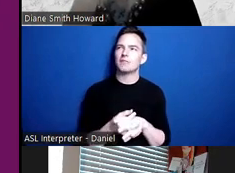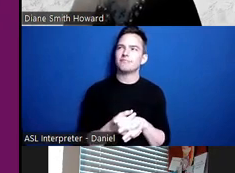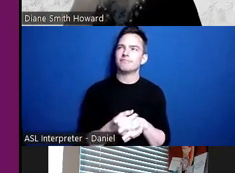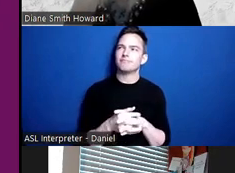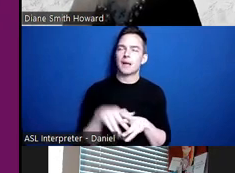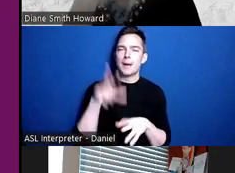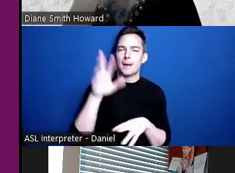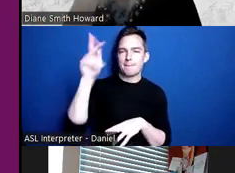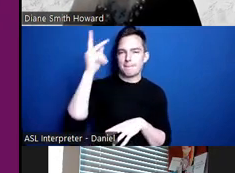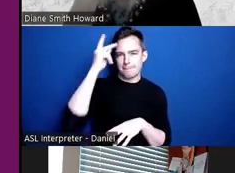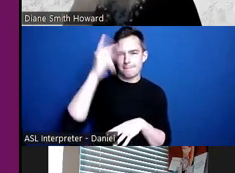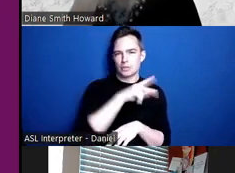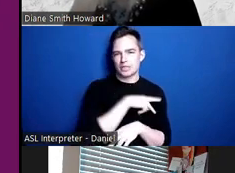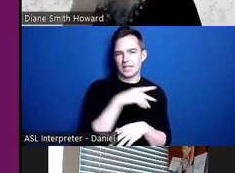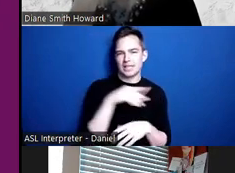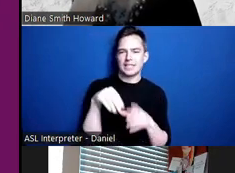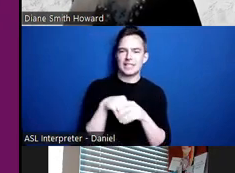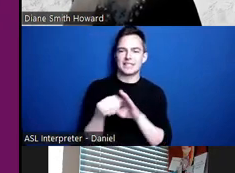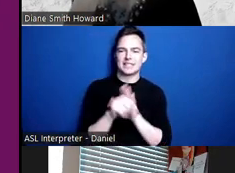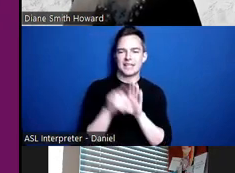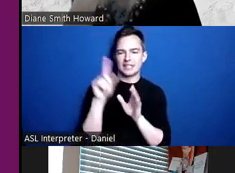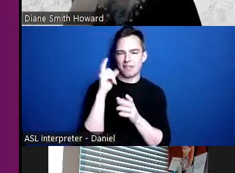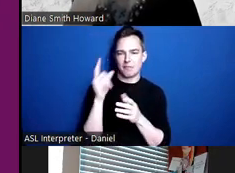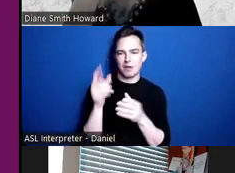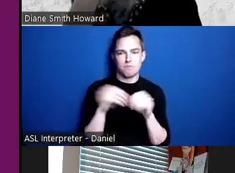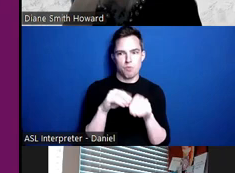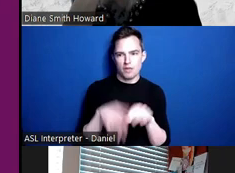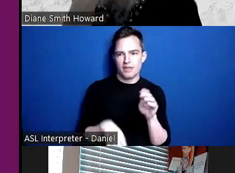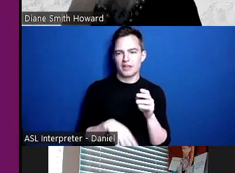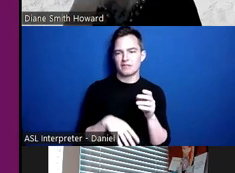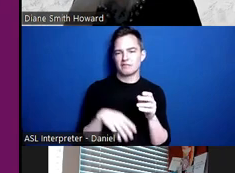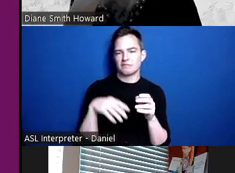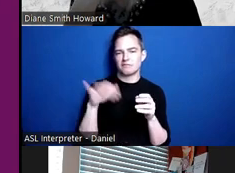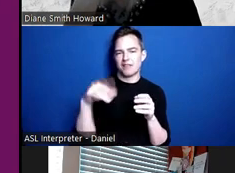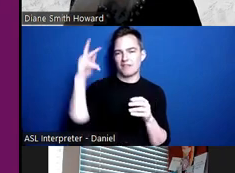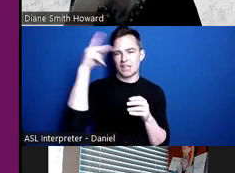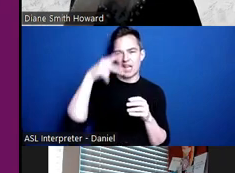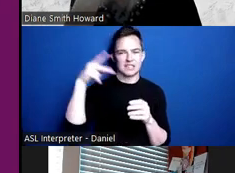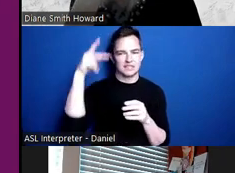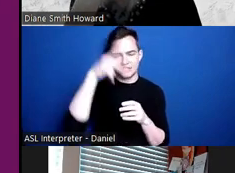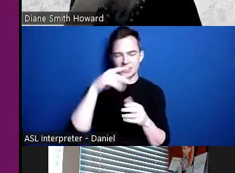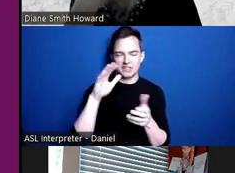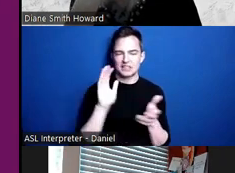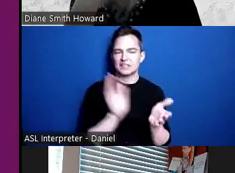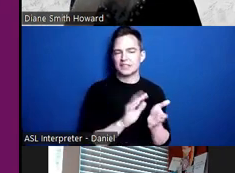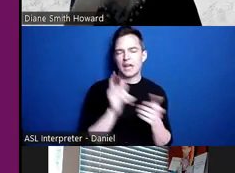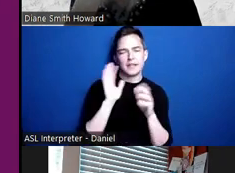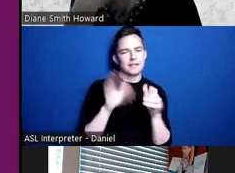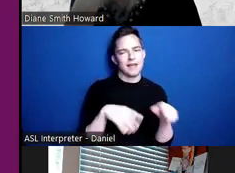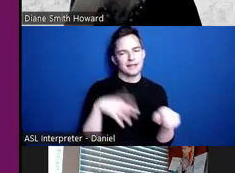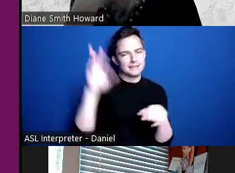personality type issue in state government, more than even so the philosophy. I think even that's kind of